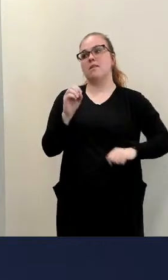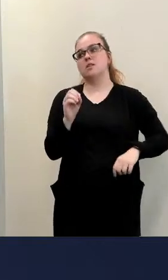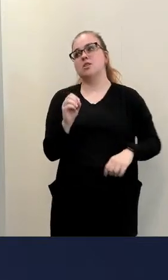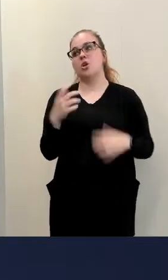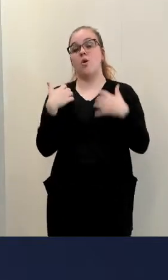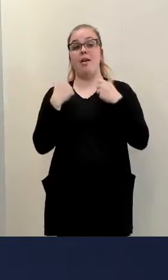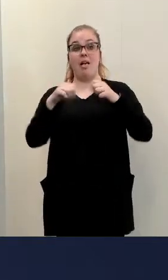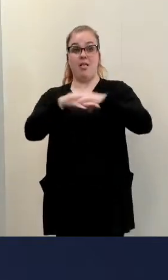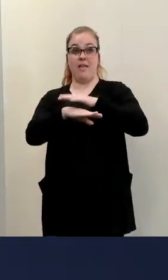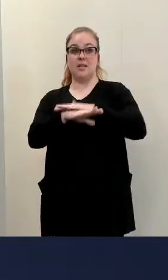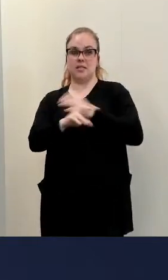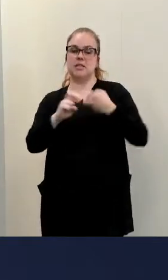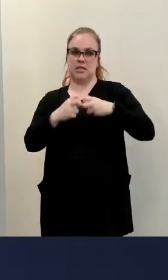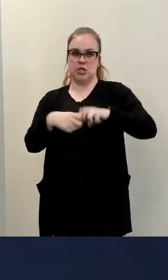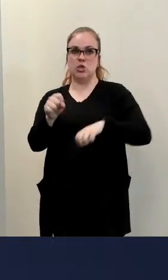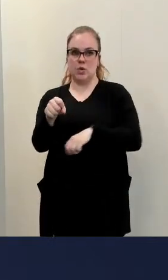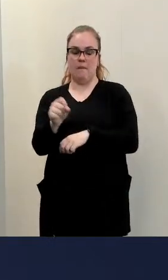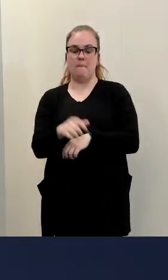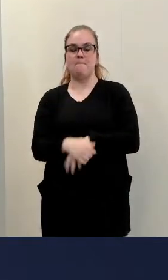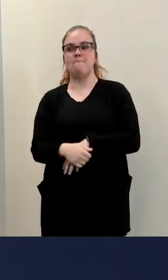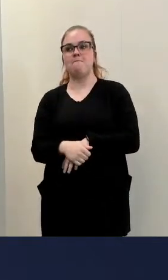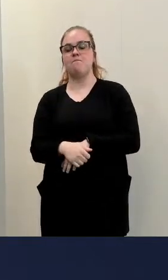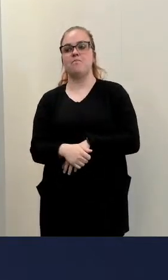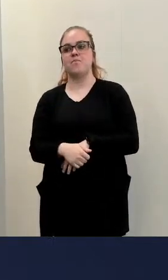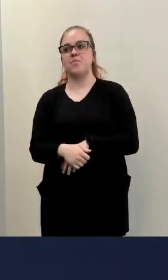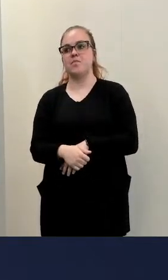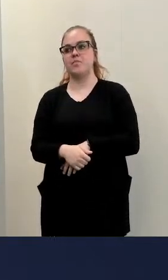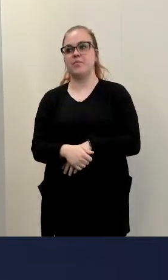So health access is an issue, right?